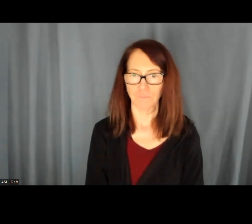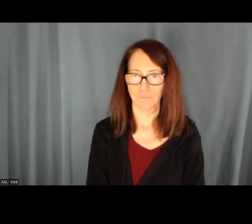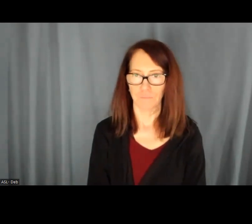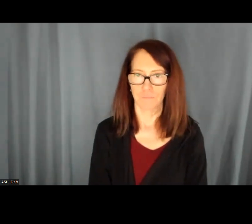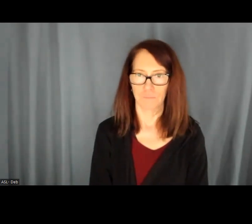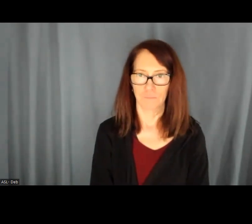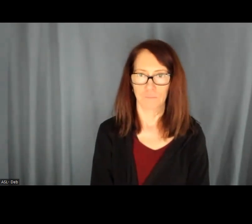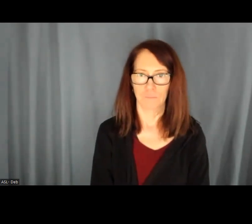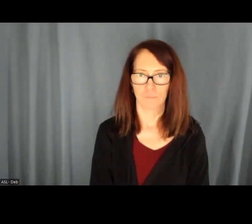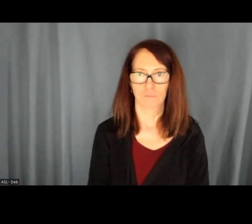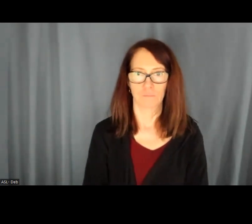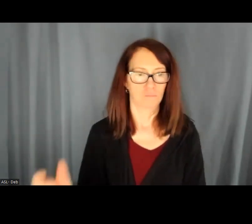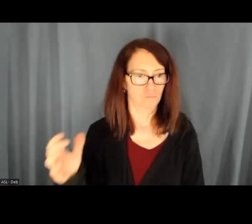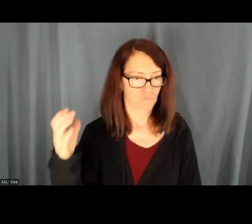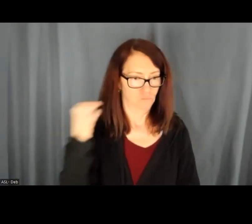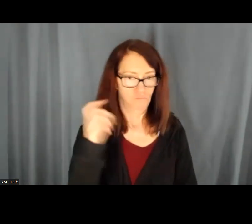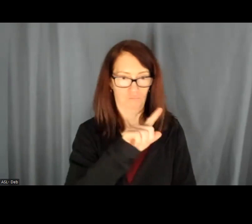Any other thoughts?